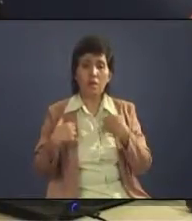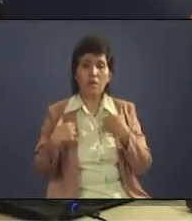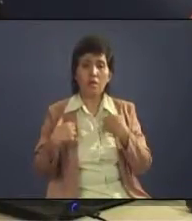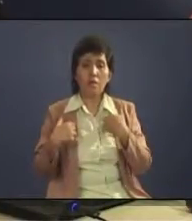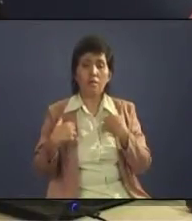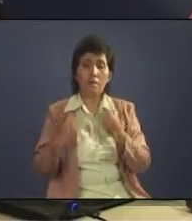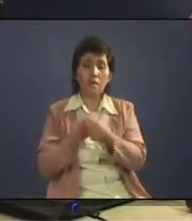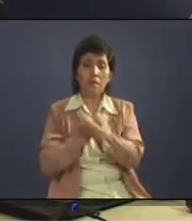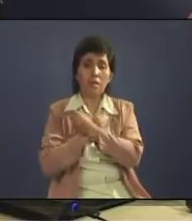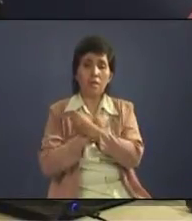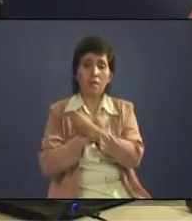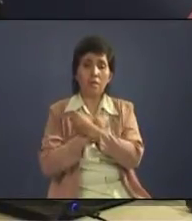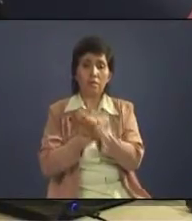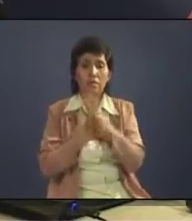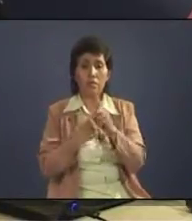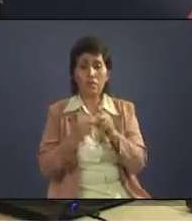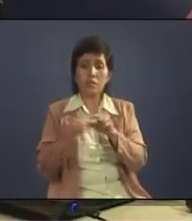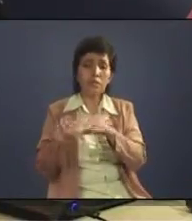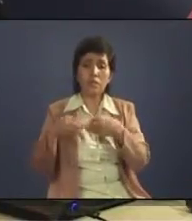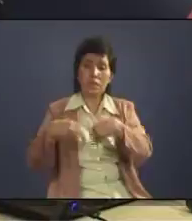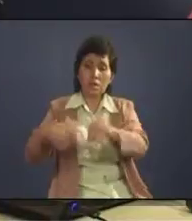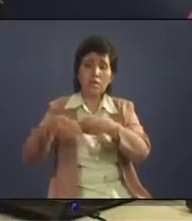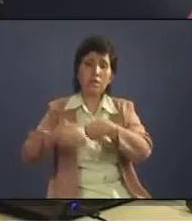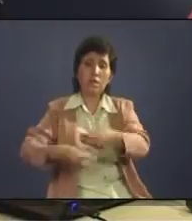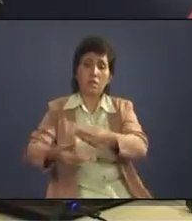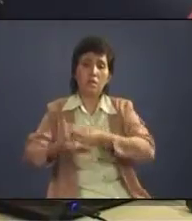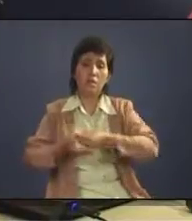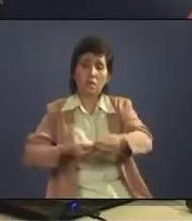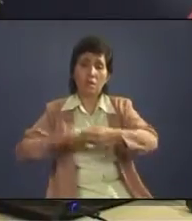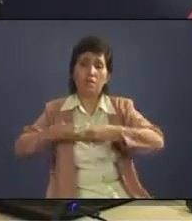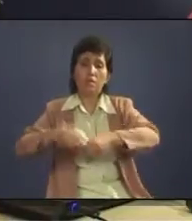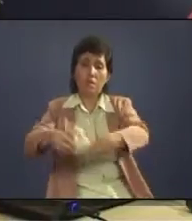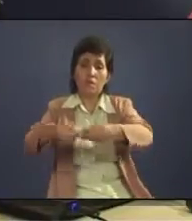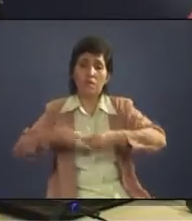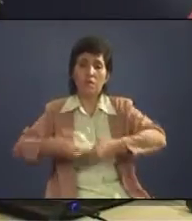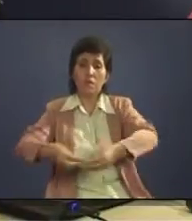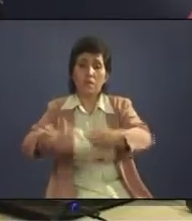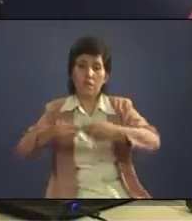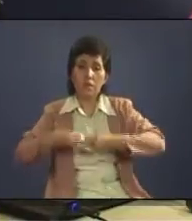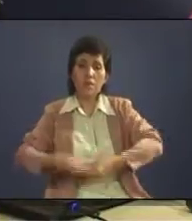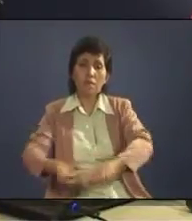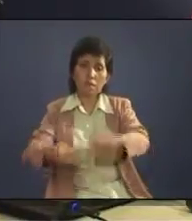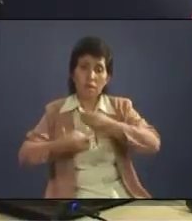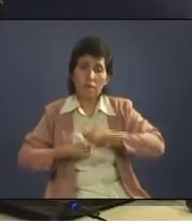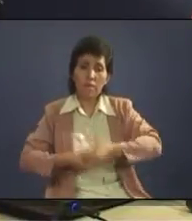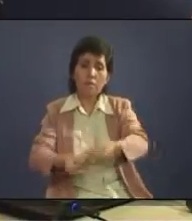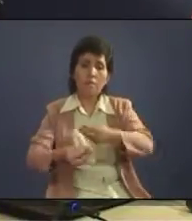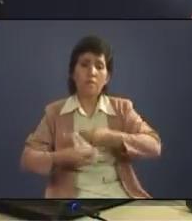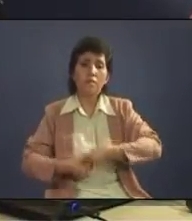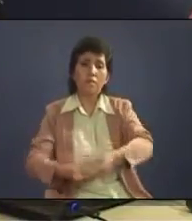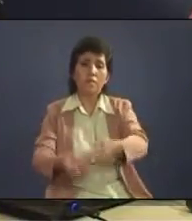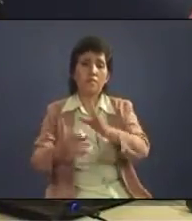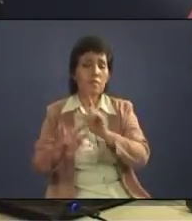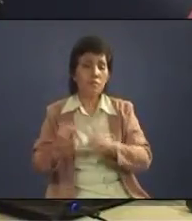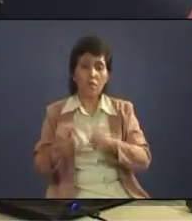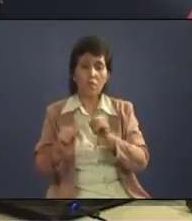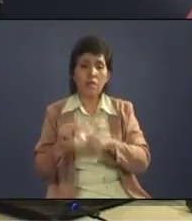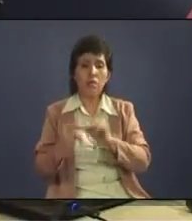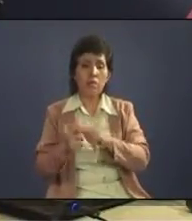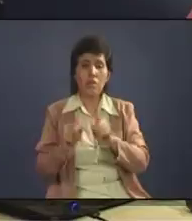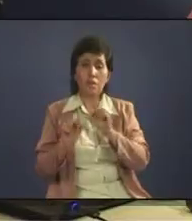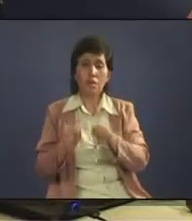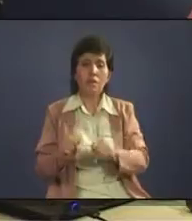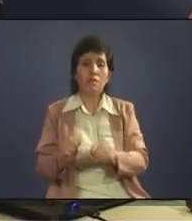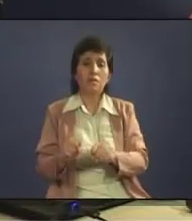intimacy. That's it. Just intimacy, just cuddly, just really close together. You cannot have a love which is